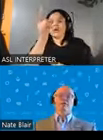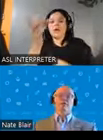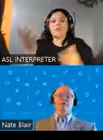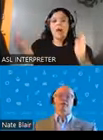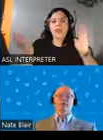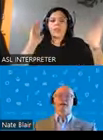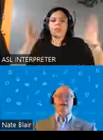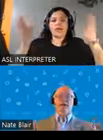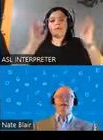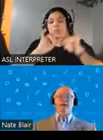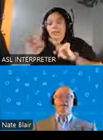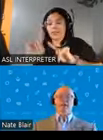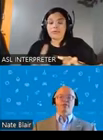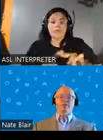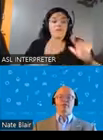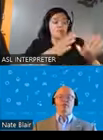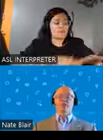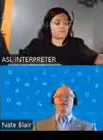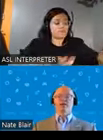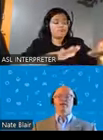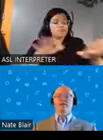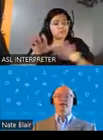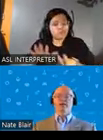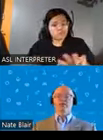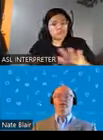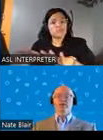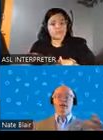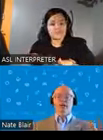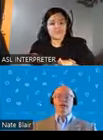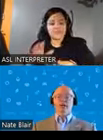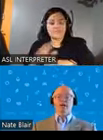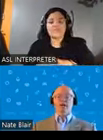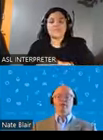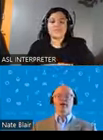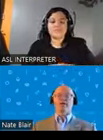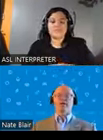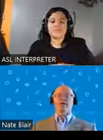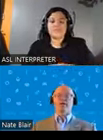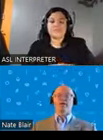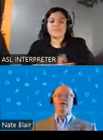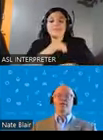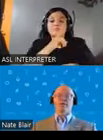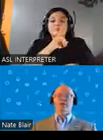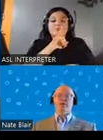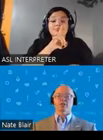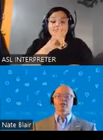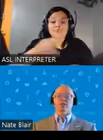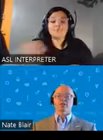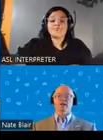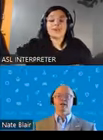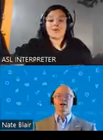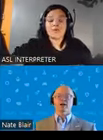of different scenarios and the differences between them that really provide some of the answers to some of the